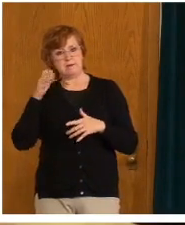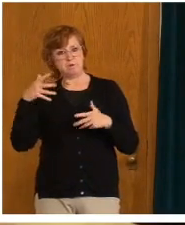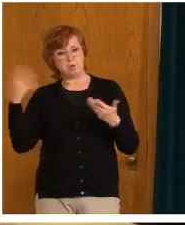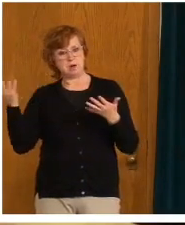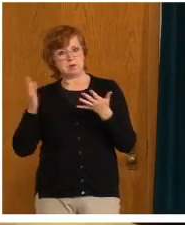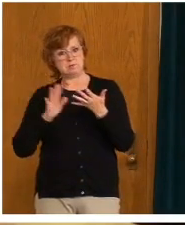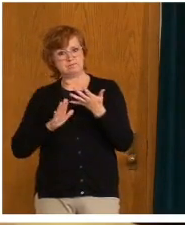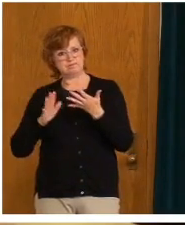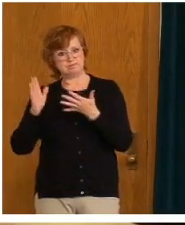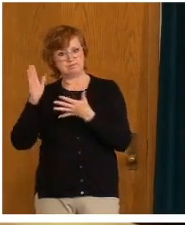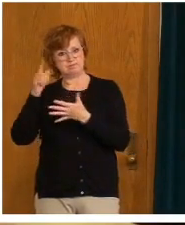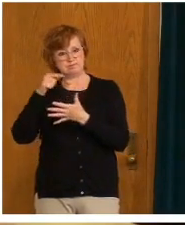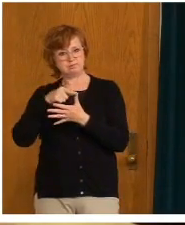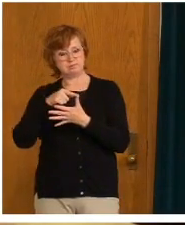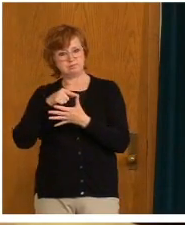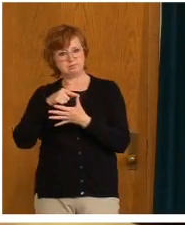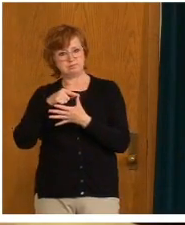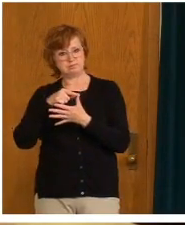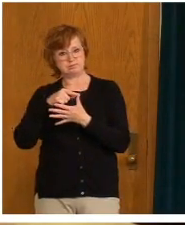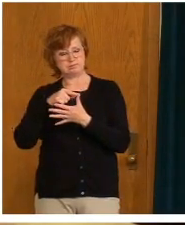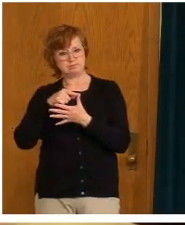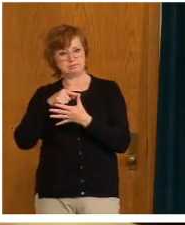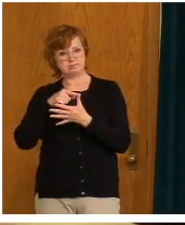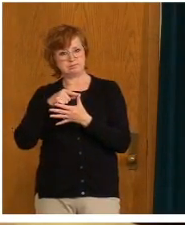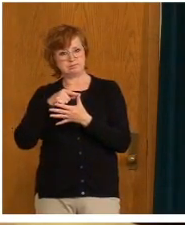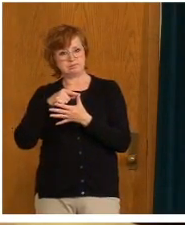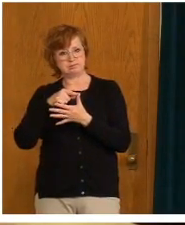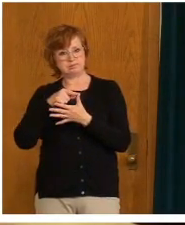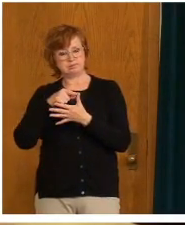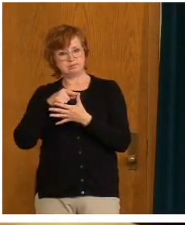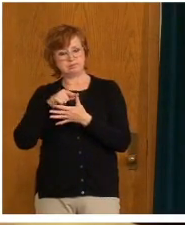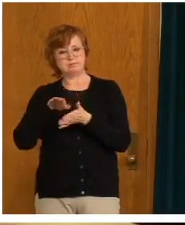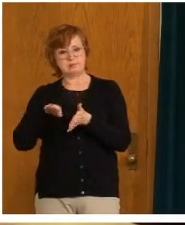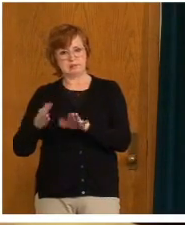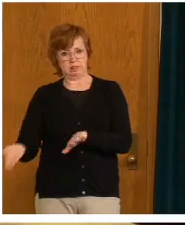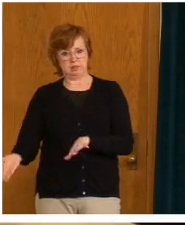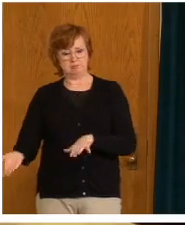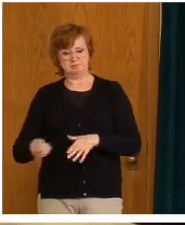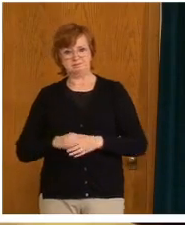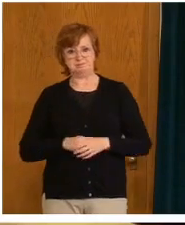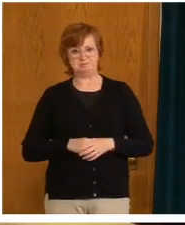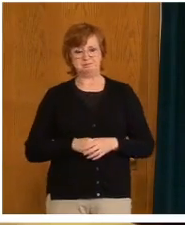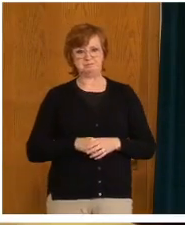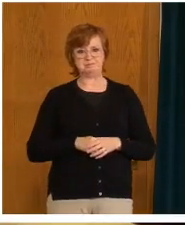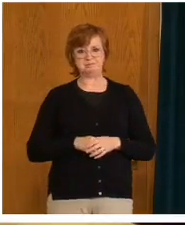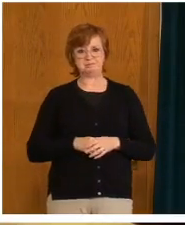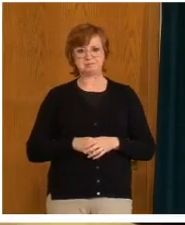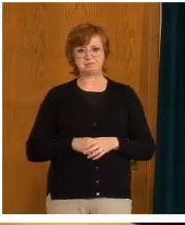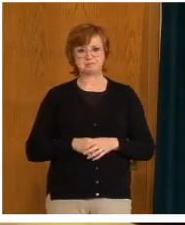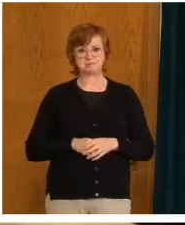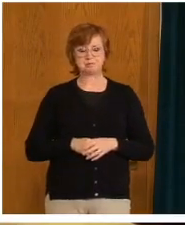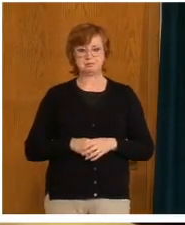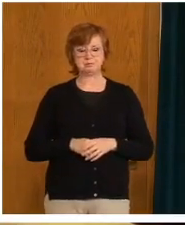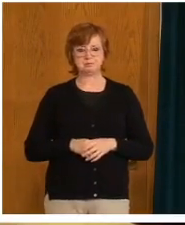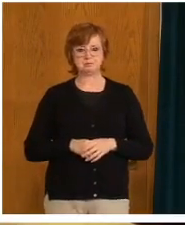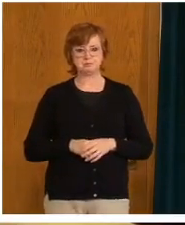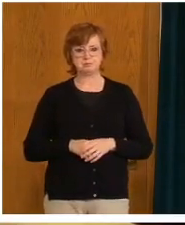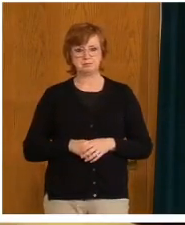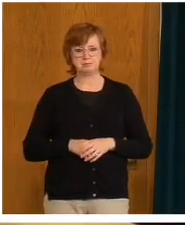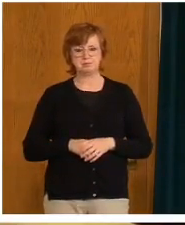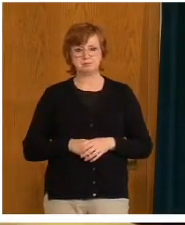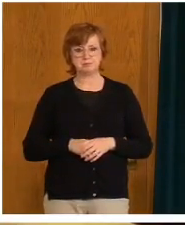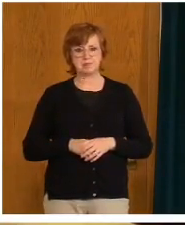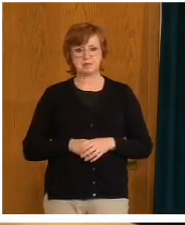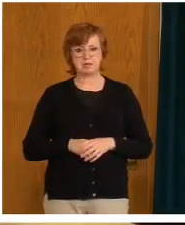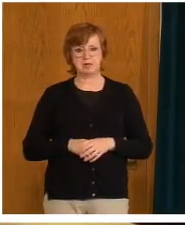ultimately having COVID have fatal consequences for you. So that is why we should all